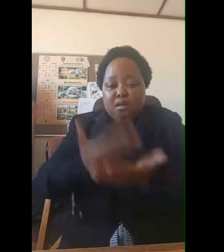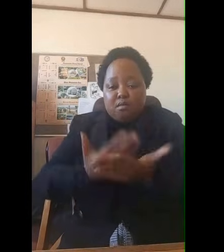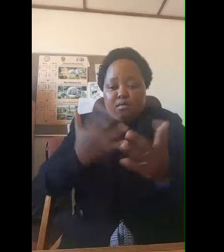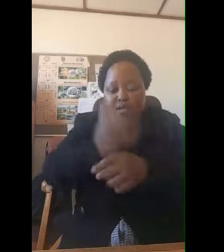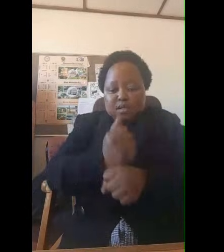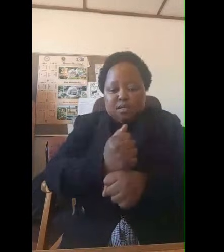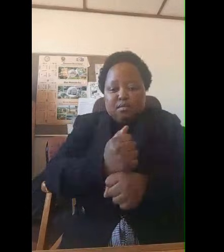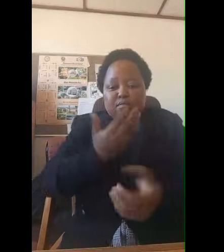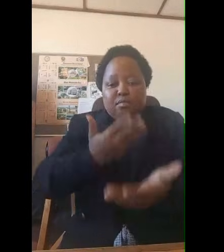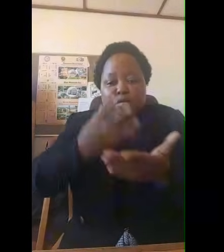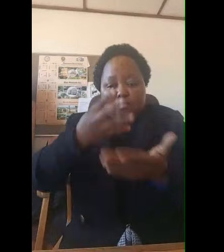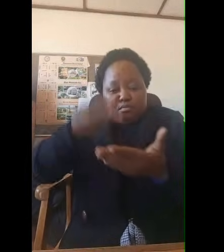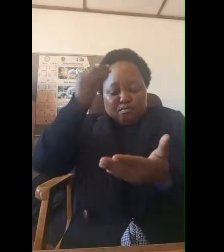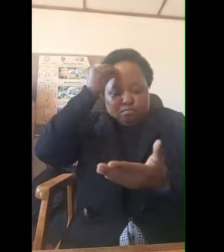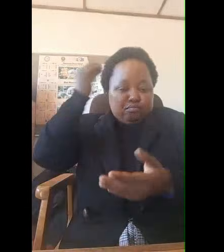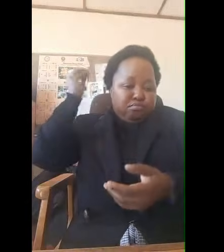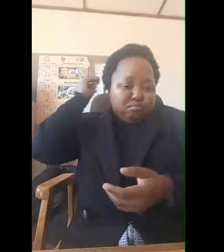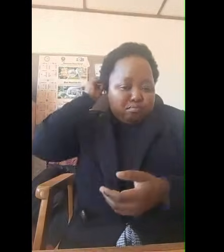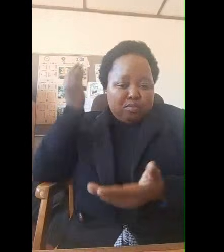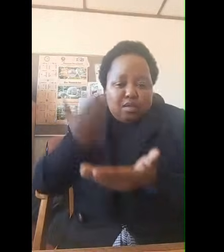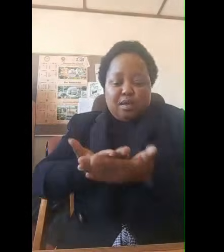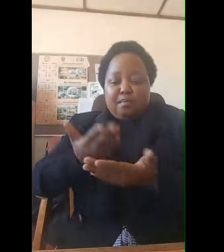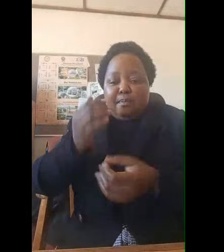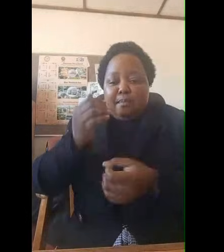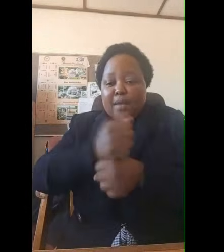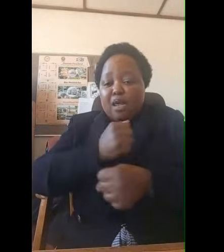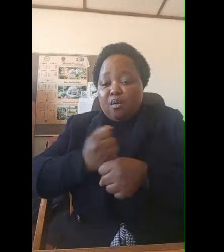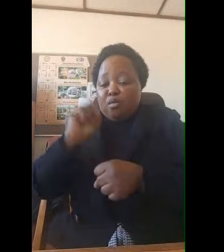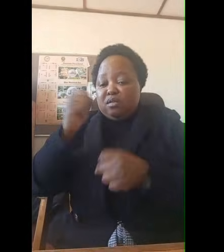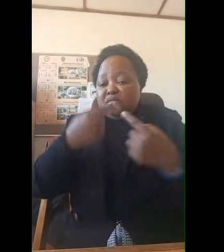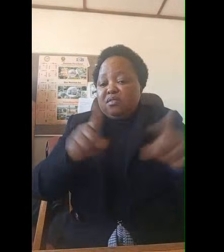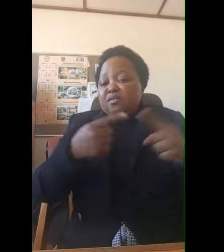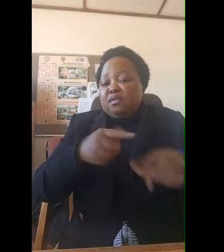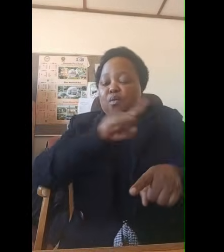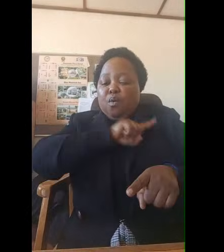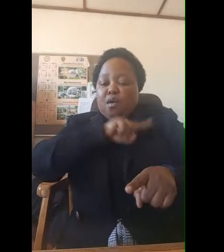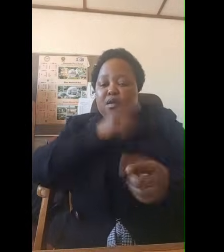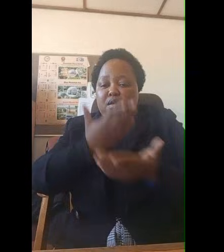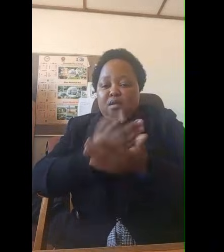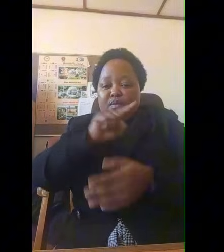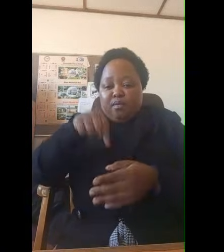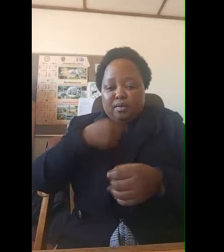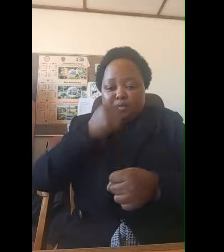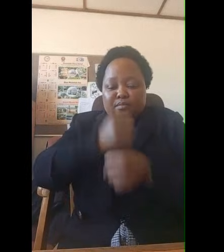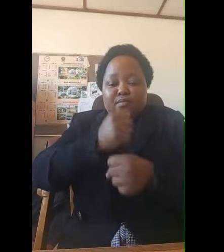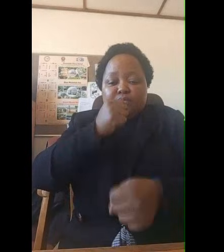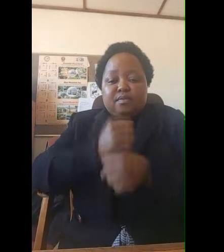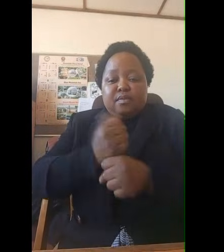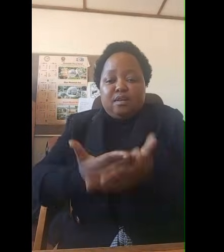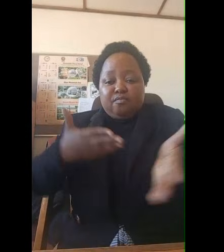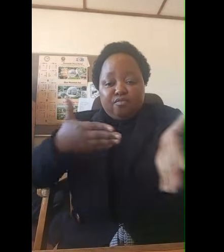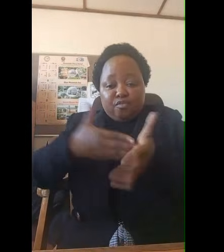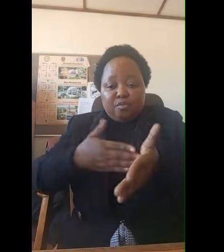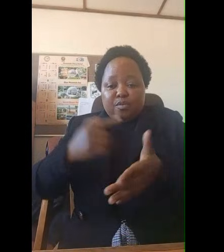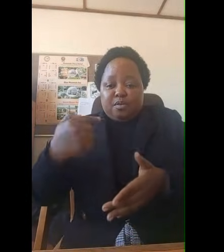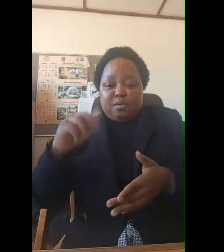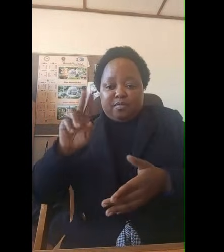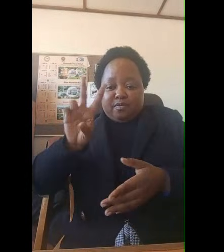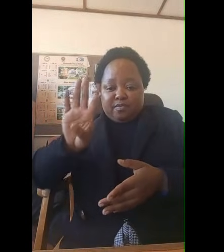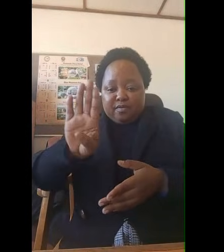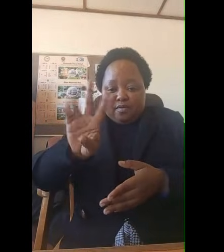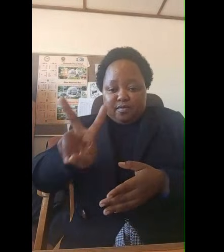a difference in our effort to fight GBV, in our effort to improve the